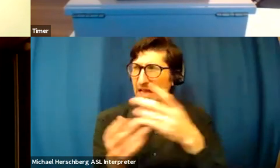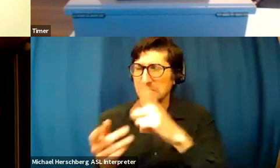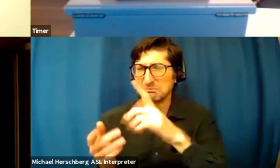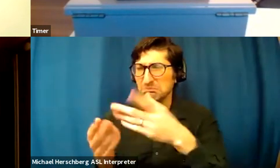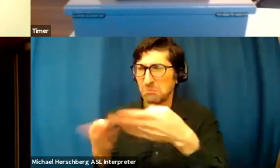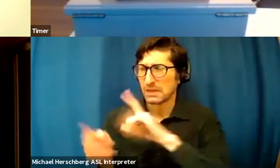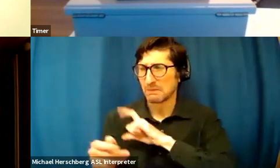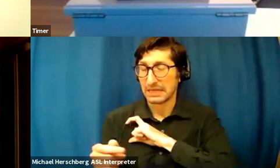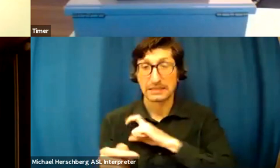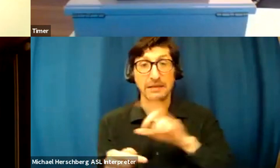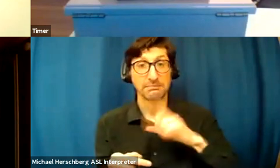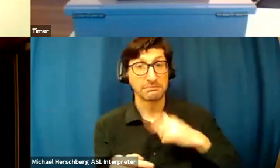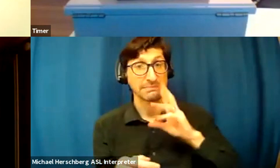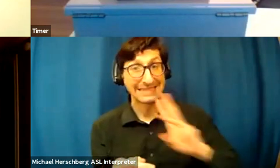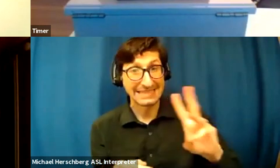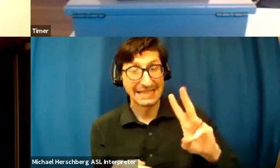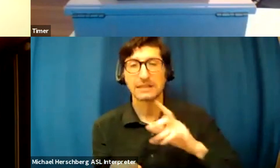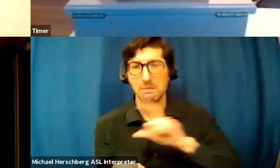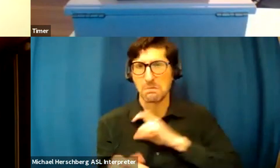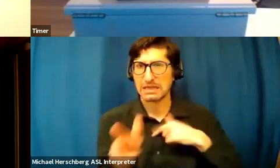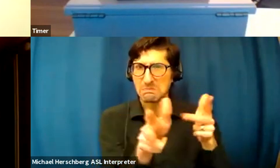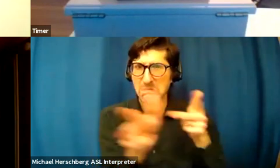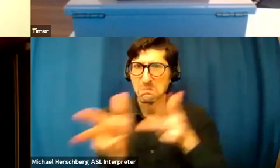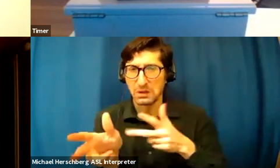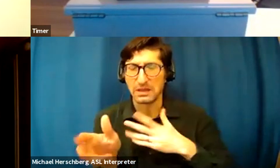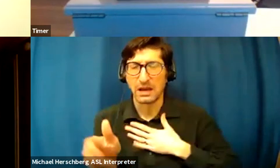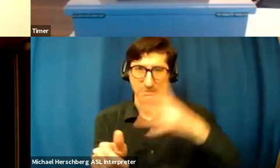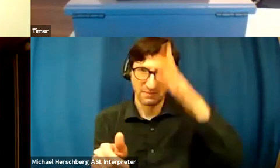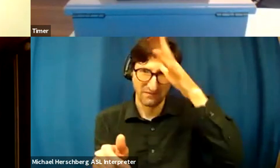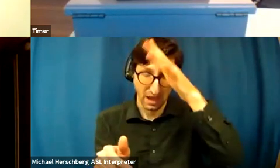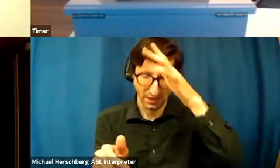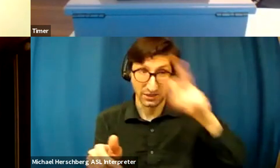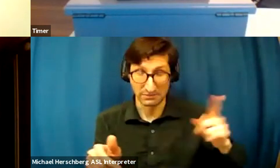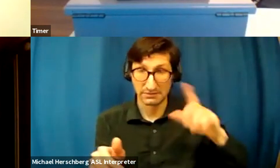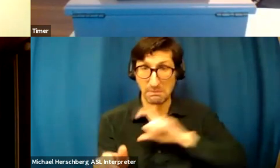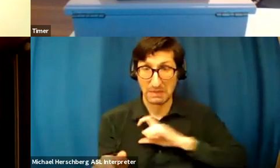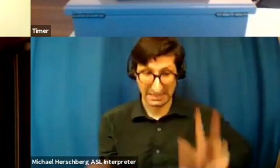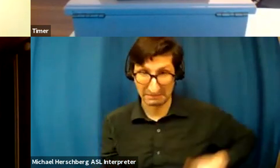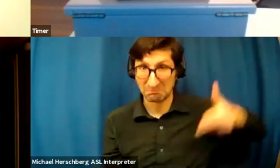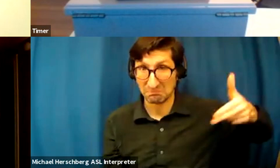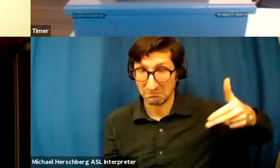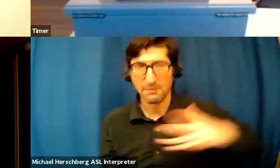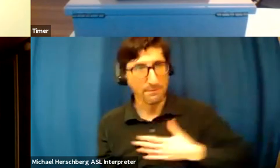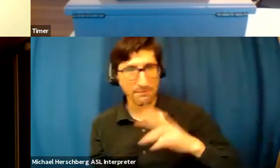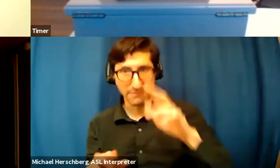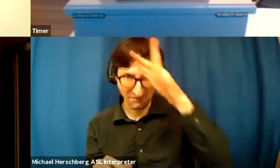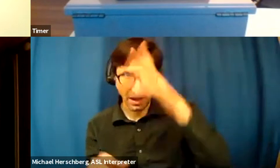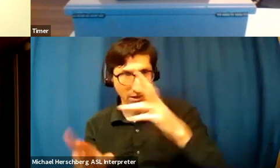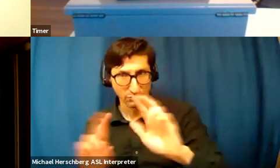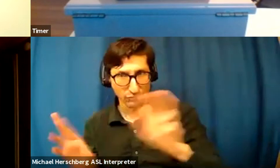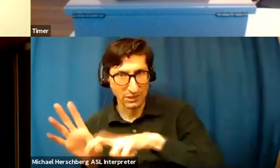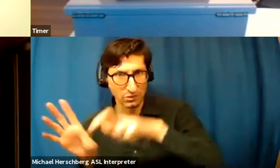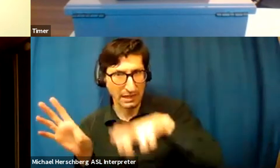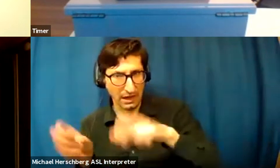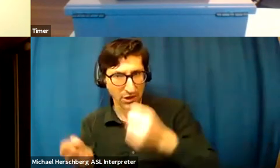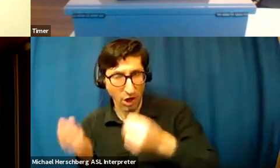white police officer pulled my father over and immediately took out his gun when my father was going to step out of his car. To this day,